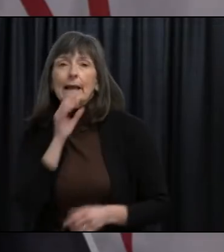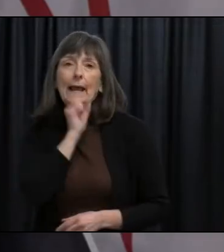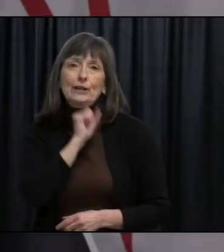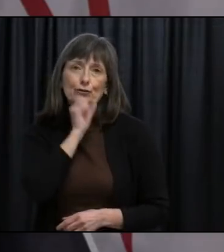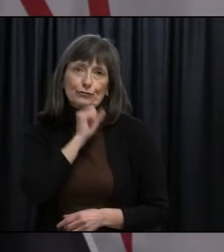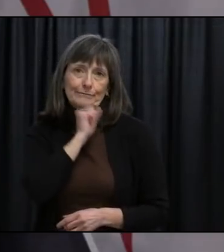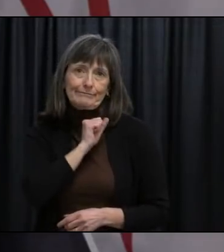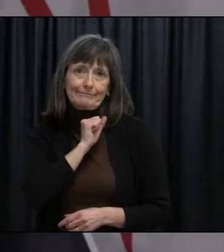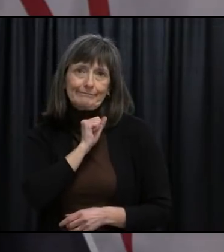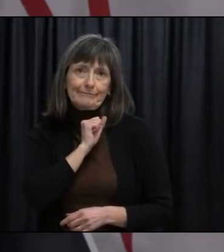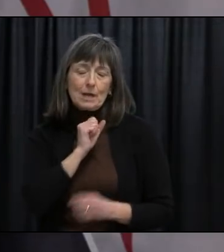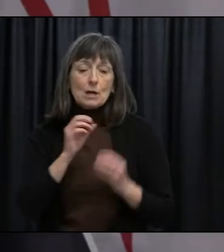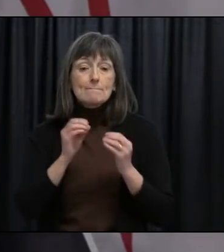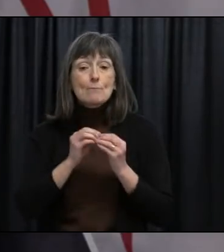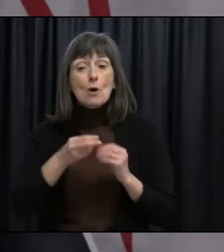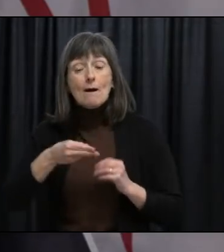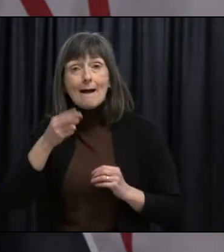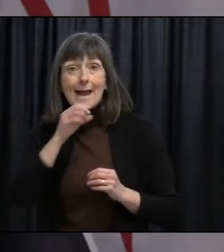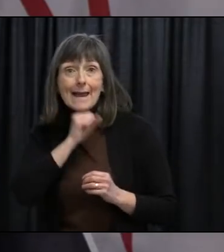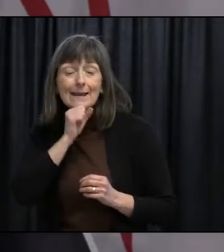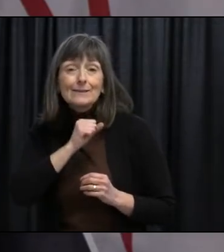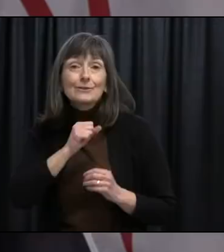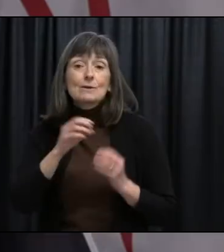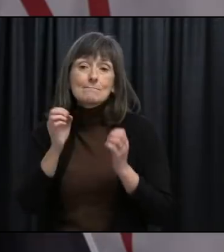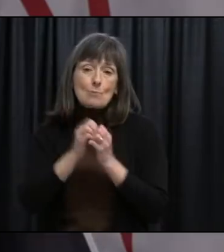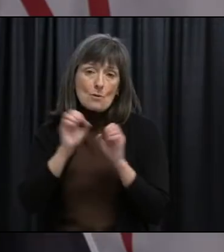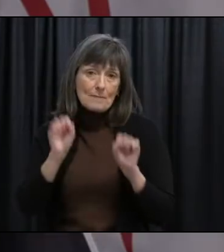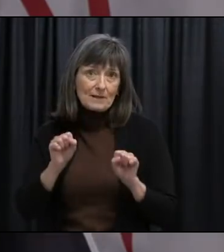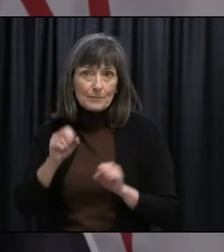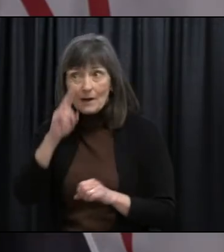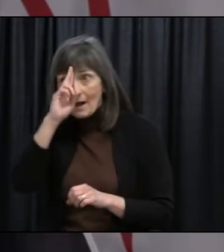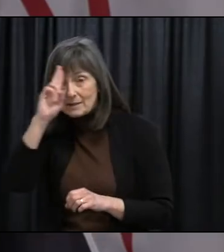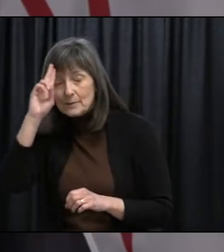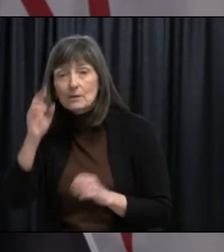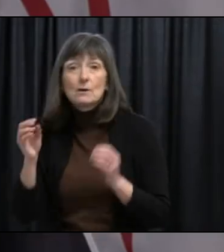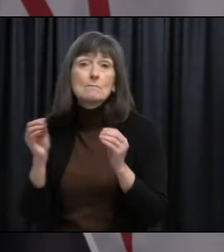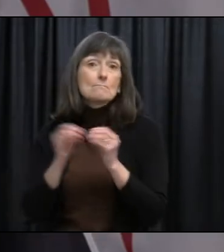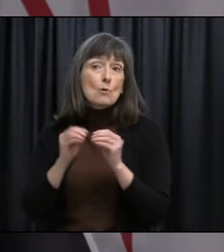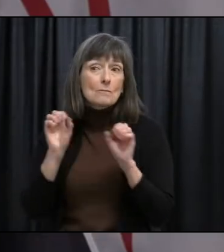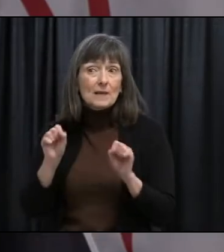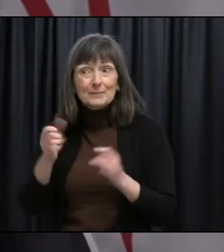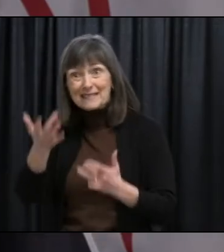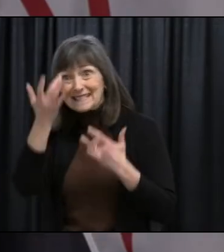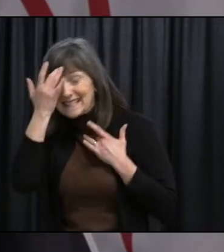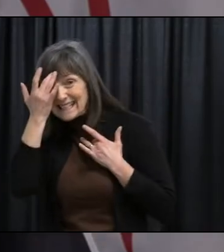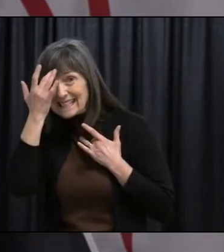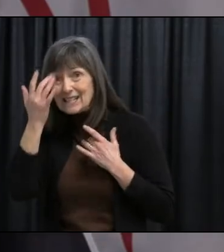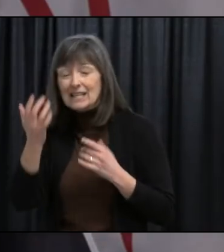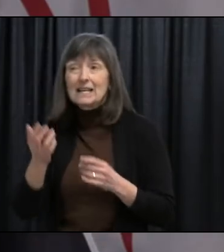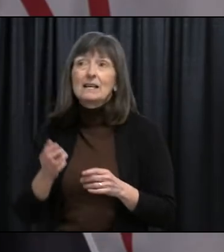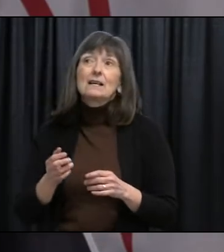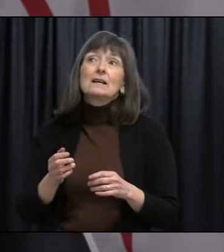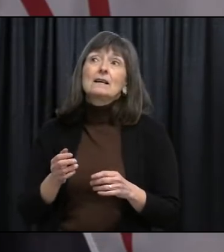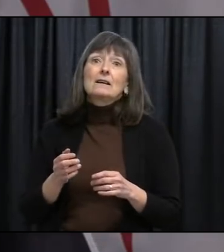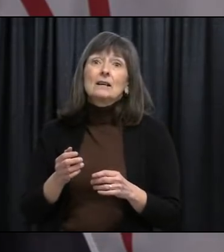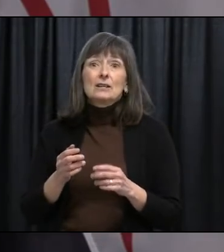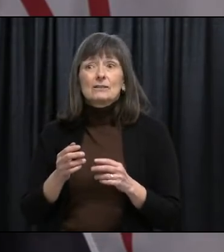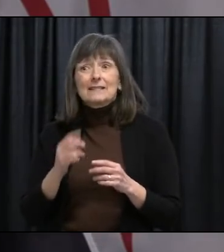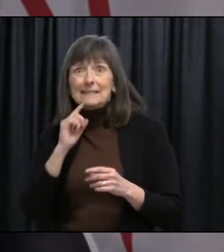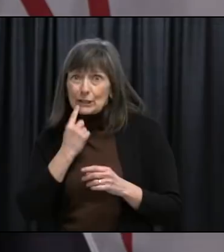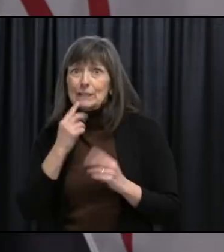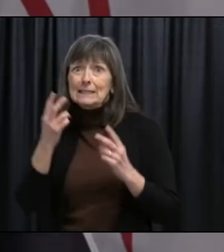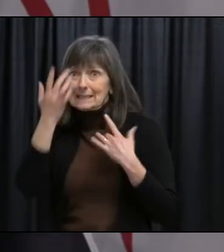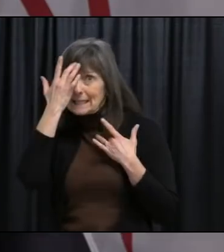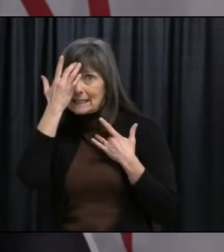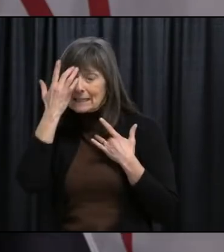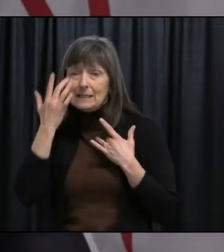severe disease, and the more at risk you are for being hospitalized and unfortunately dying. So those are the facts of